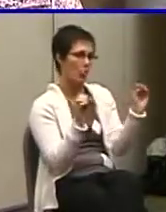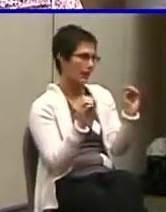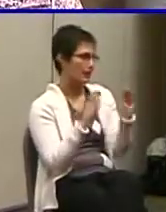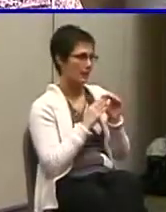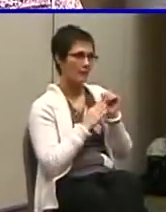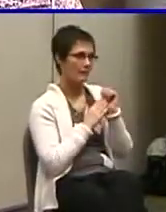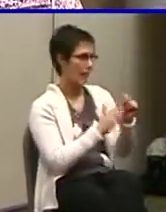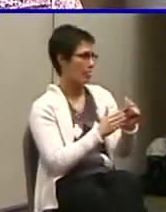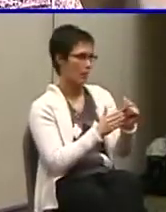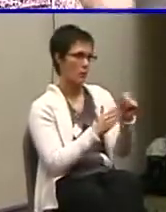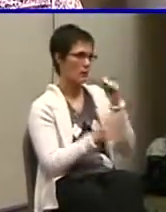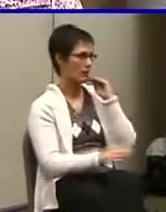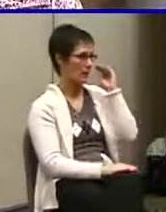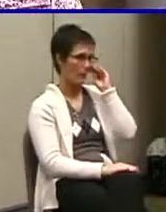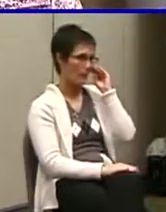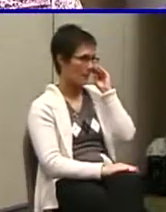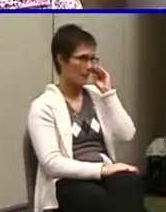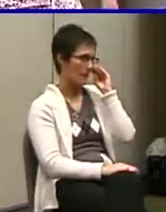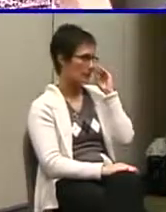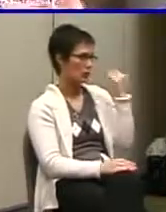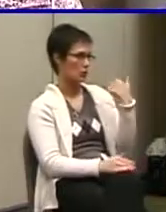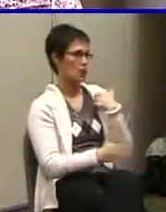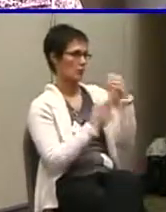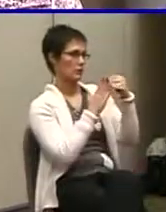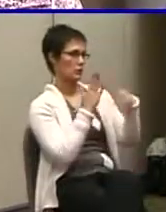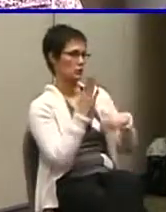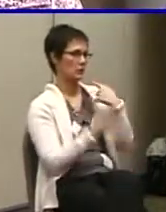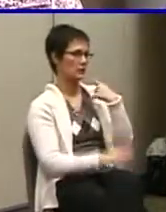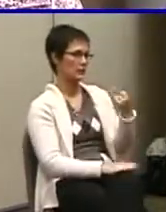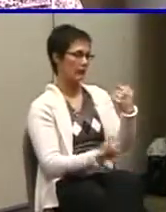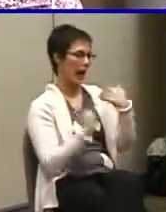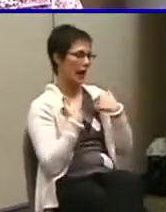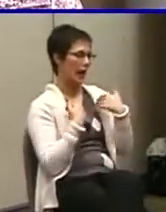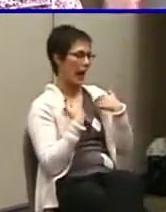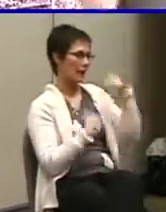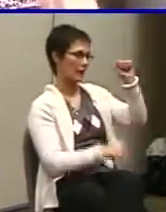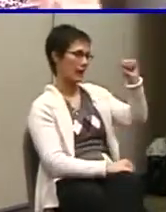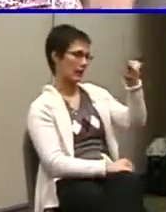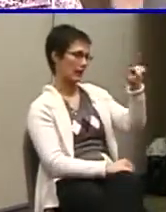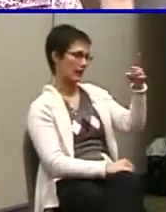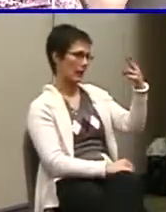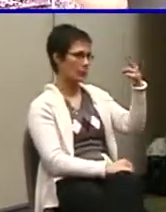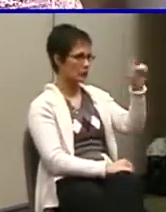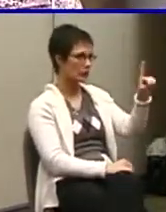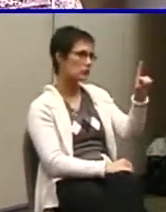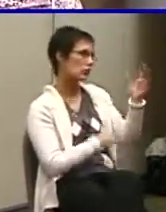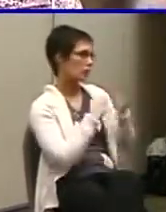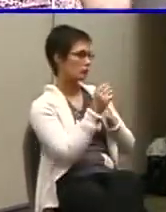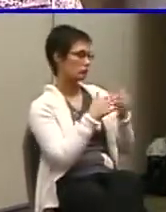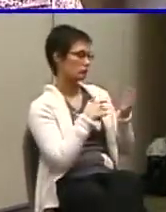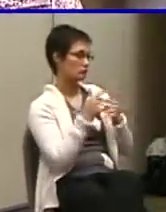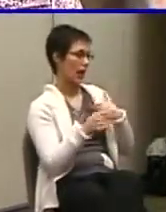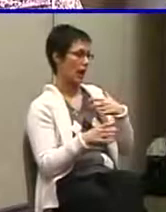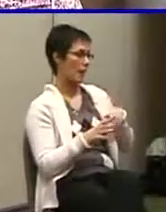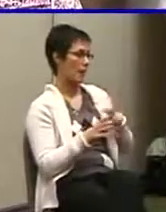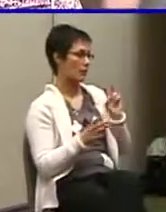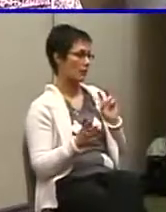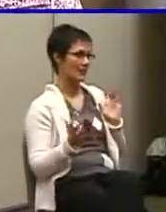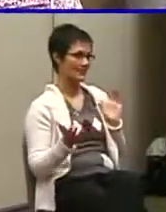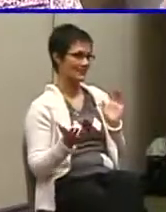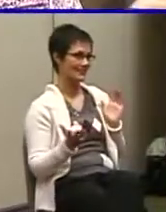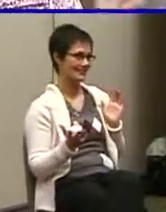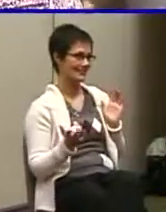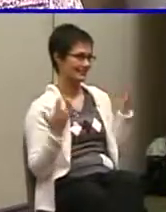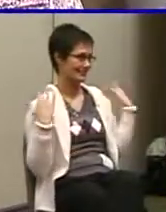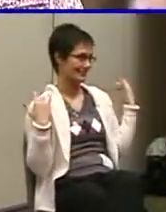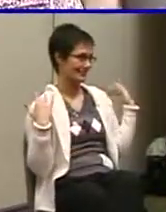home. And then if you've got the student who's saying, well, I have ADHD, so therefore I'm out of it. And I understand we're still going